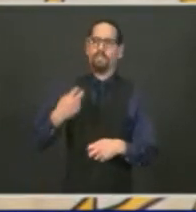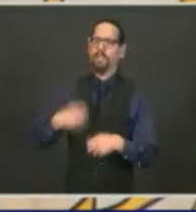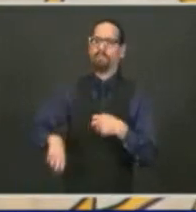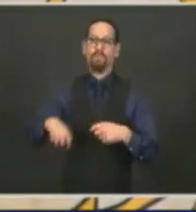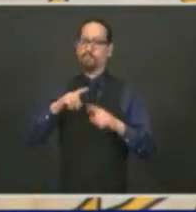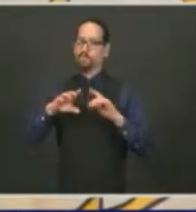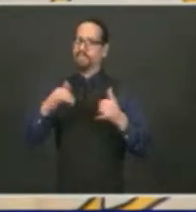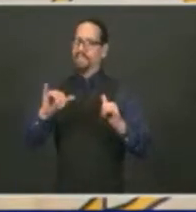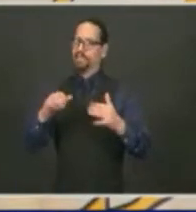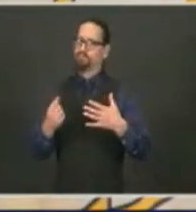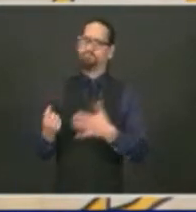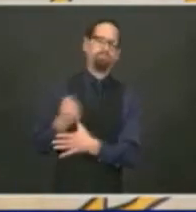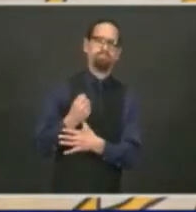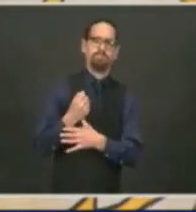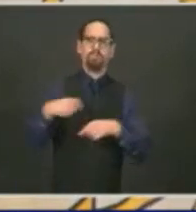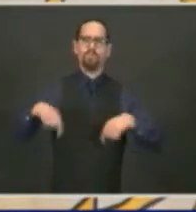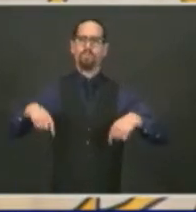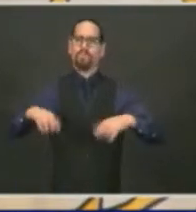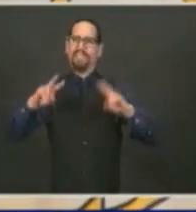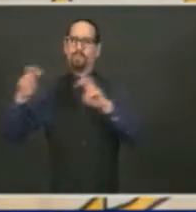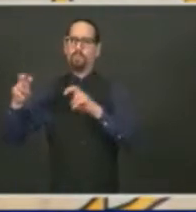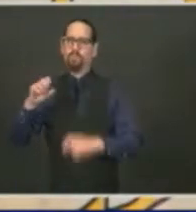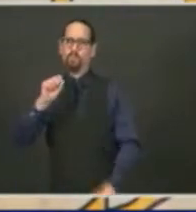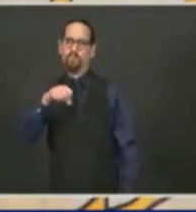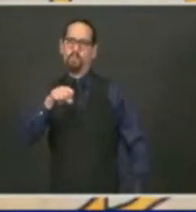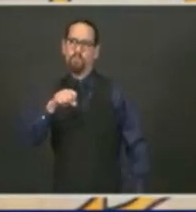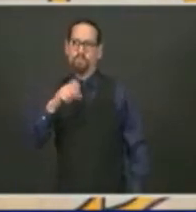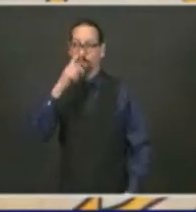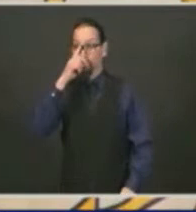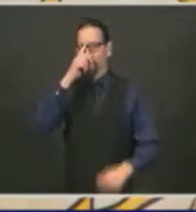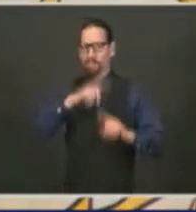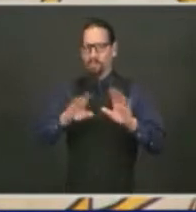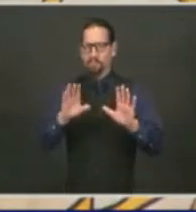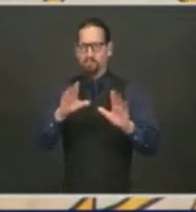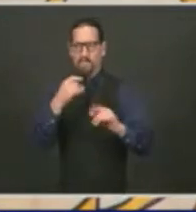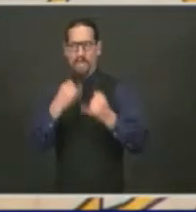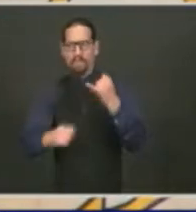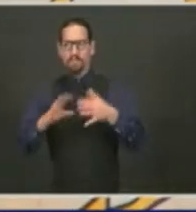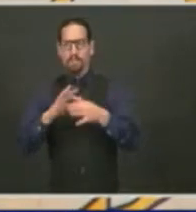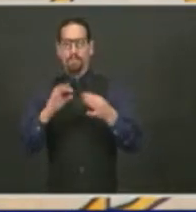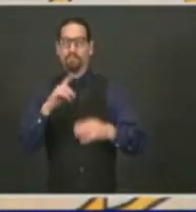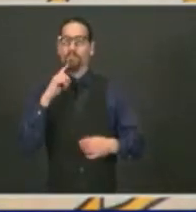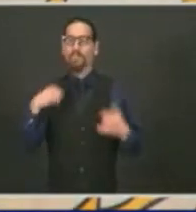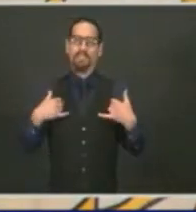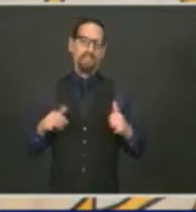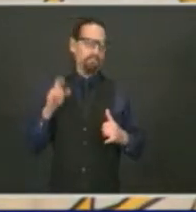say is, I think we need to be more aggressive in launching a